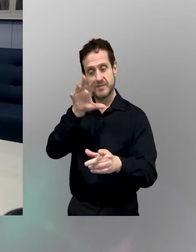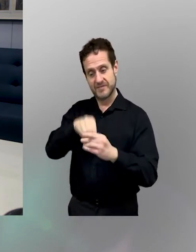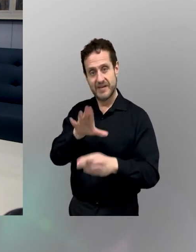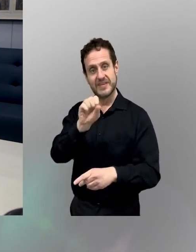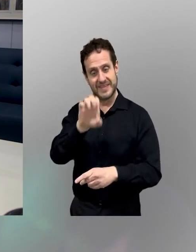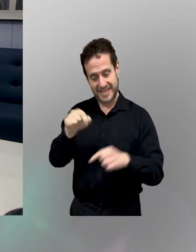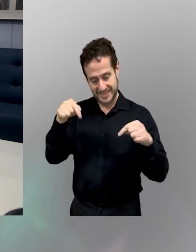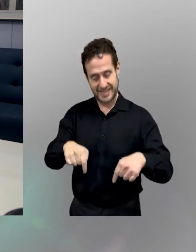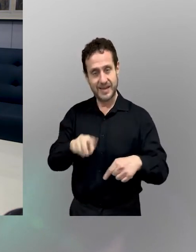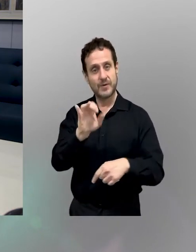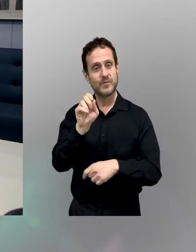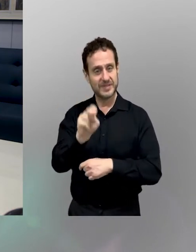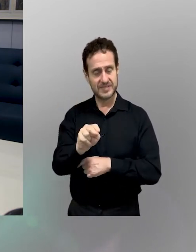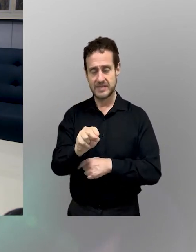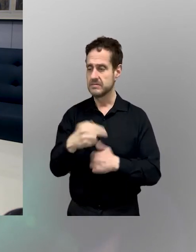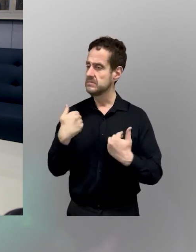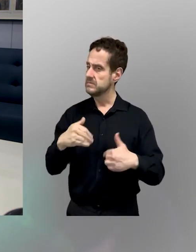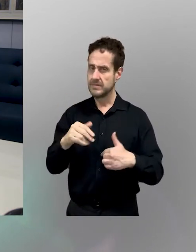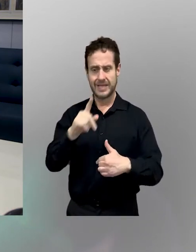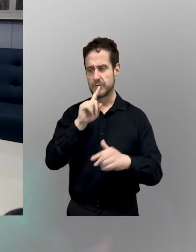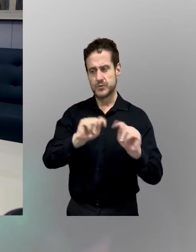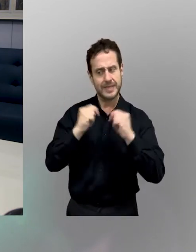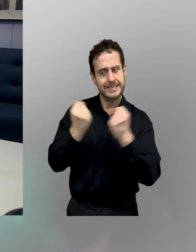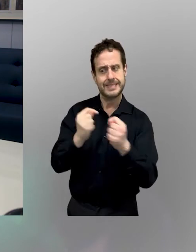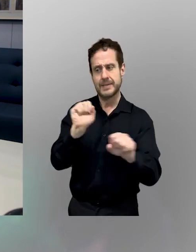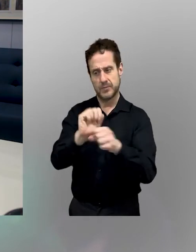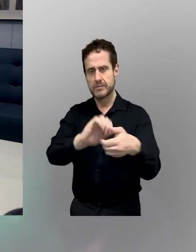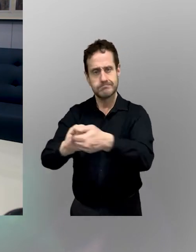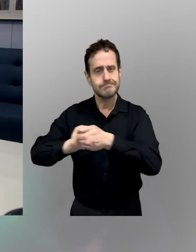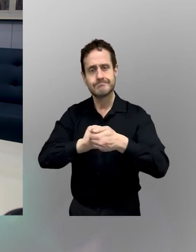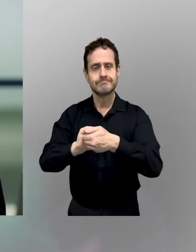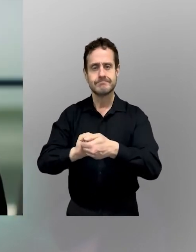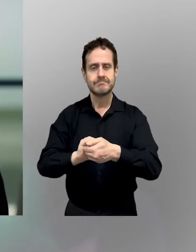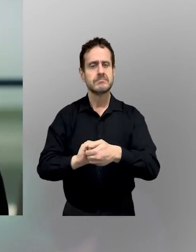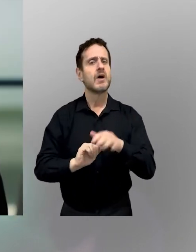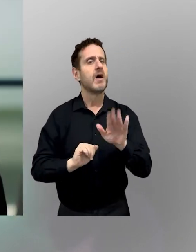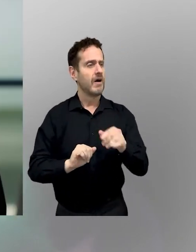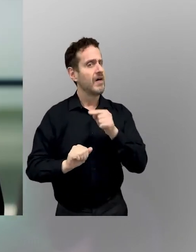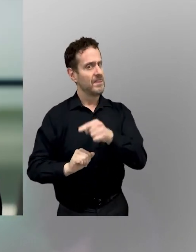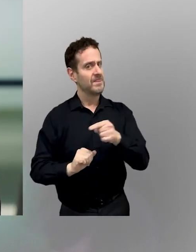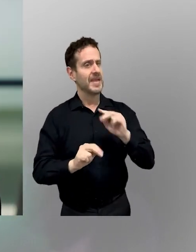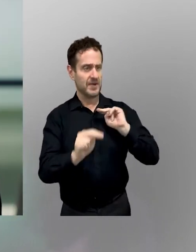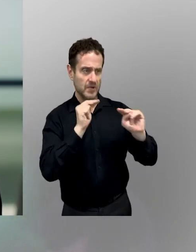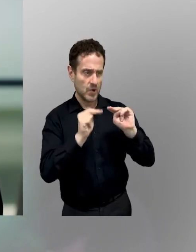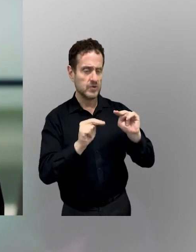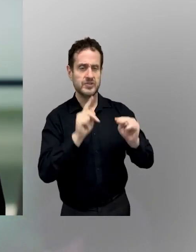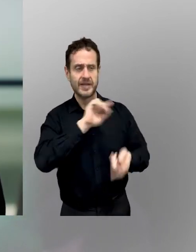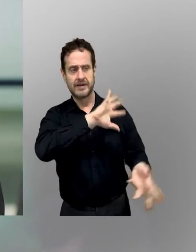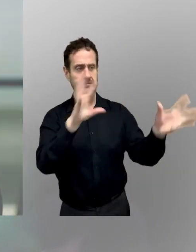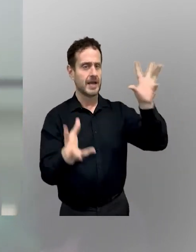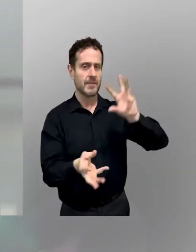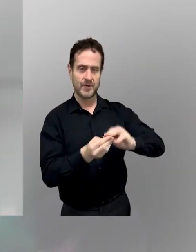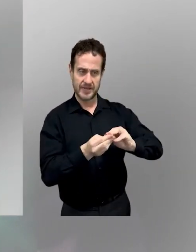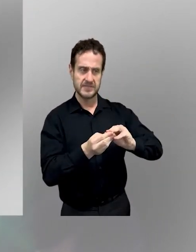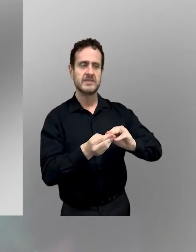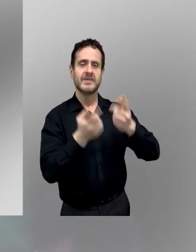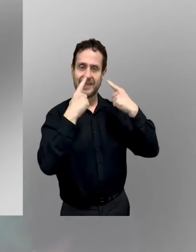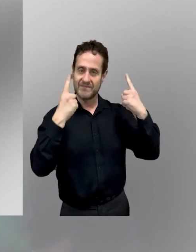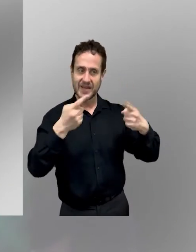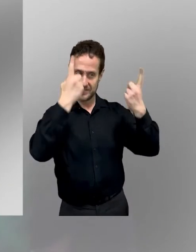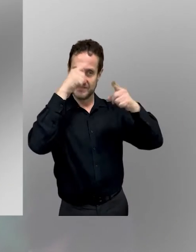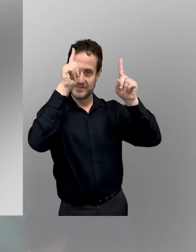25 people work on the case here at Winston. So it's been quite a team effort. They negotiated a really